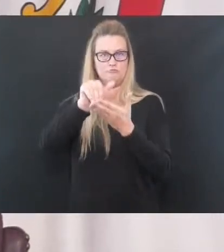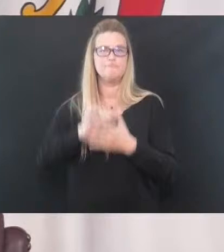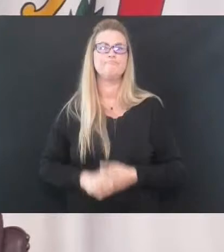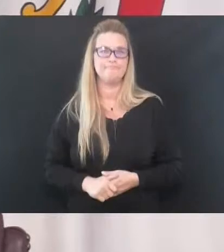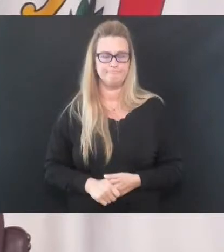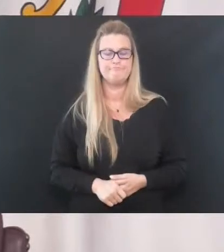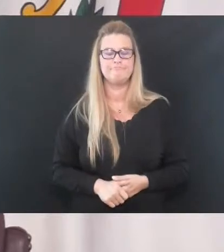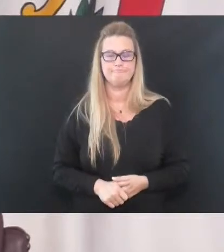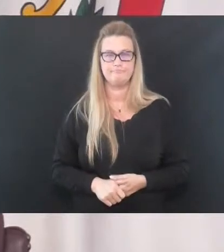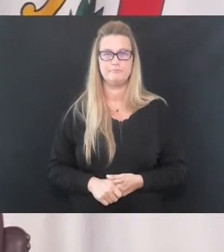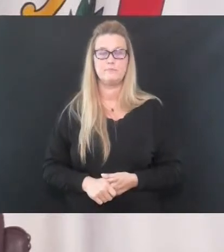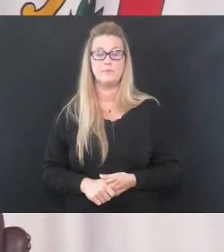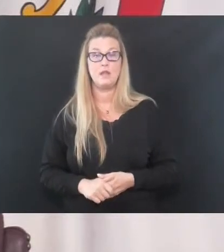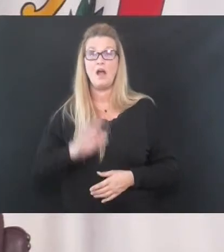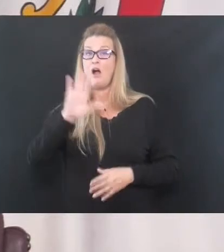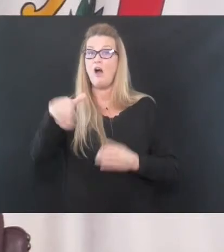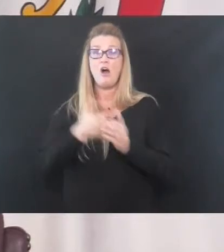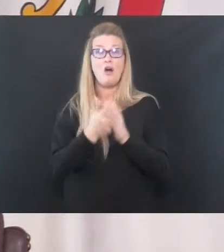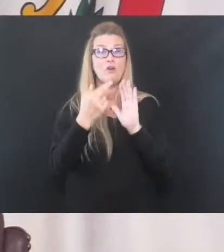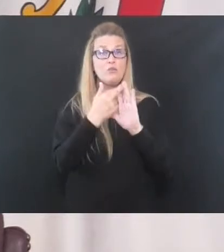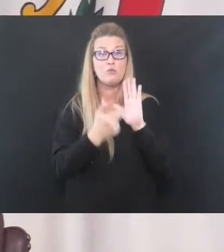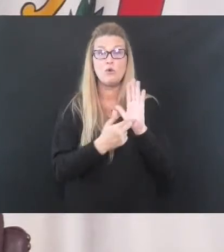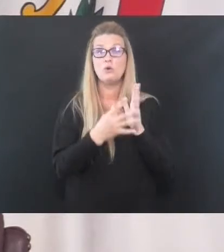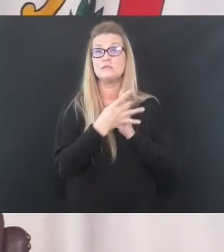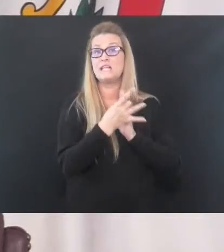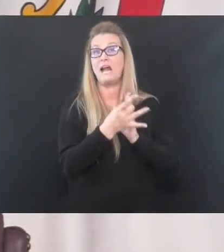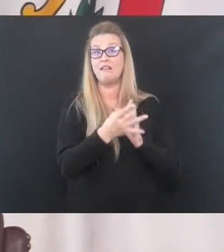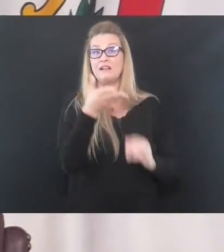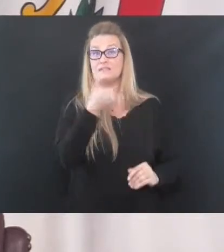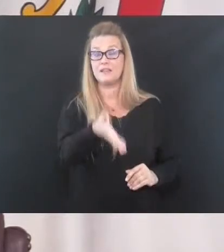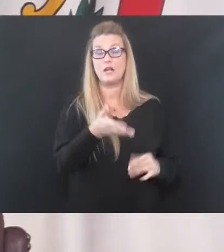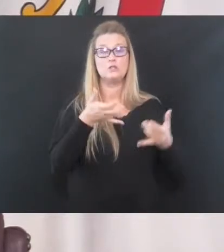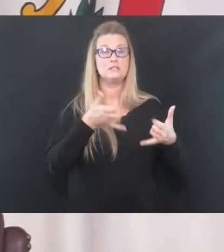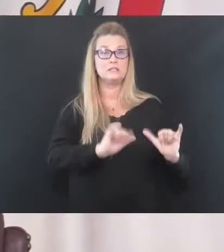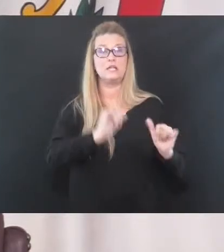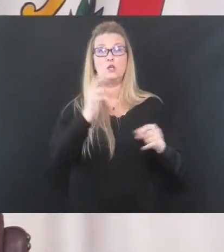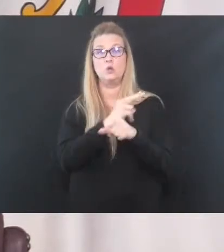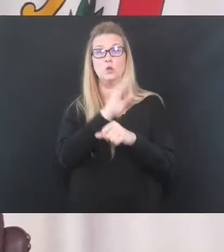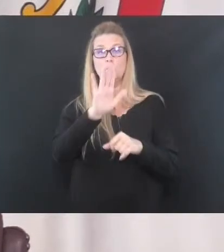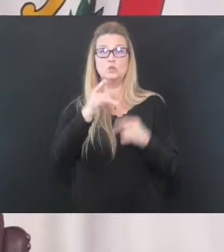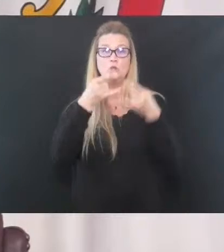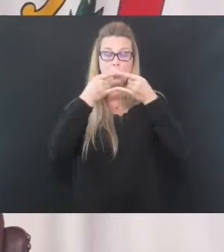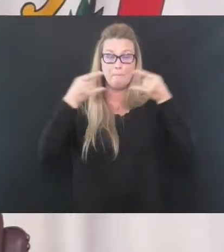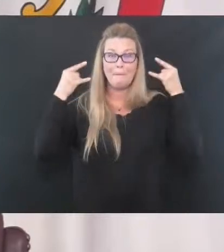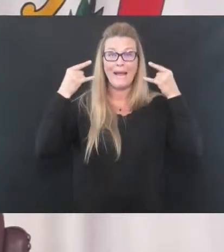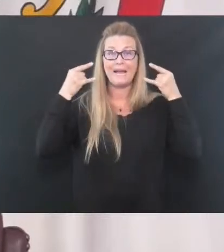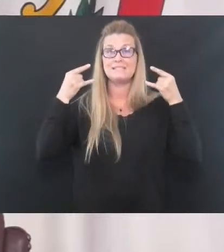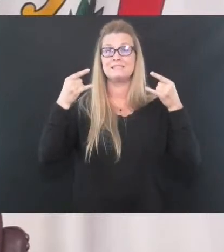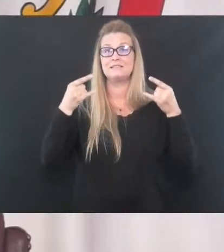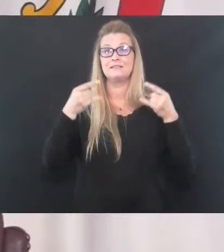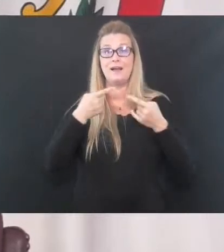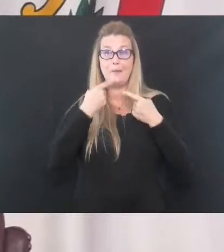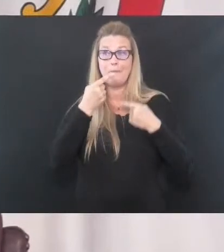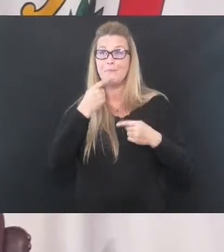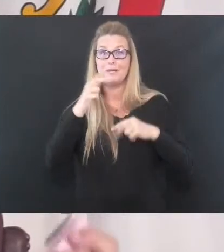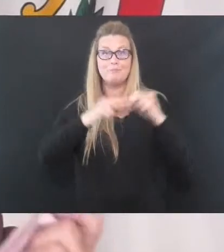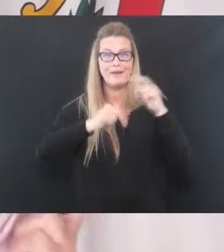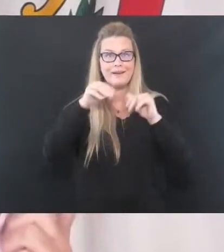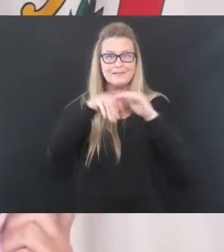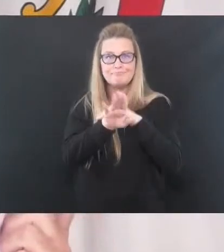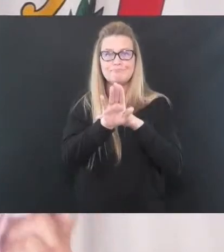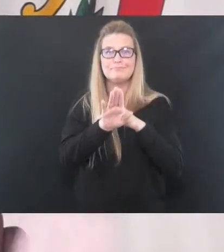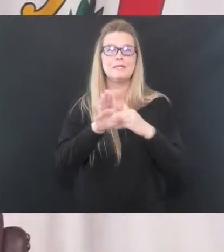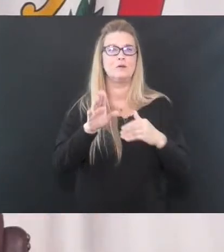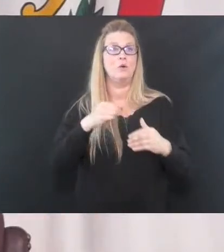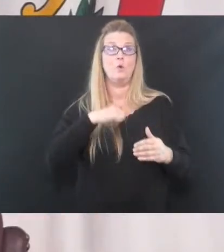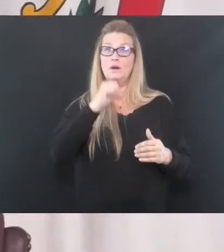stuff. All the guidelines are up. You still got to continue to wear this face covering in our public places and everything.